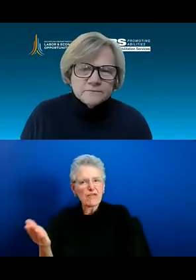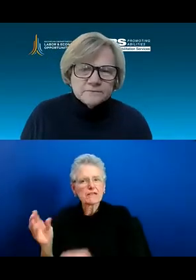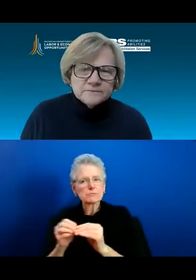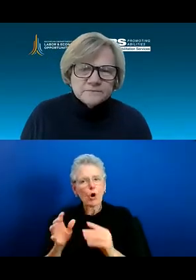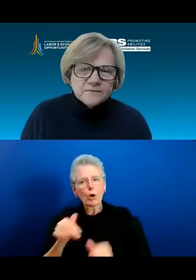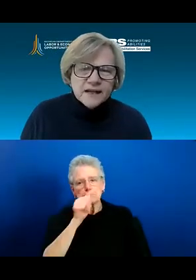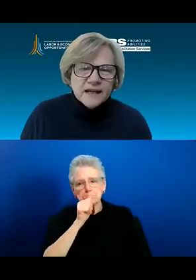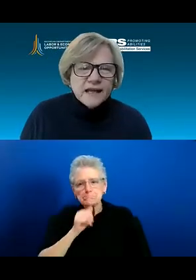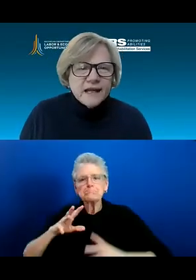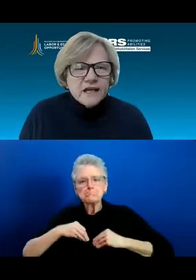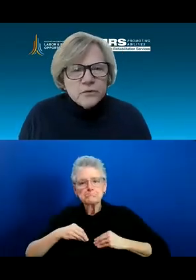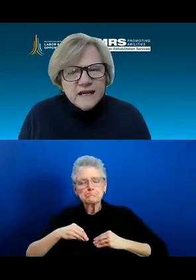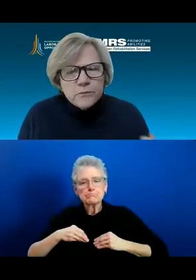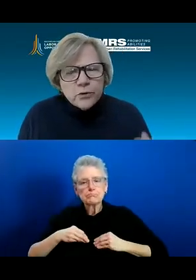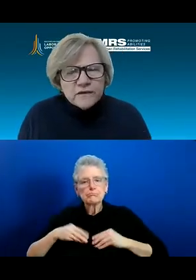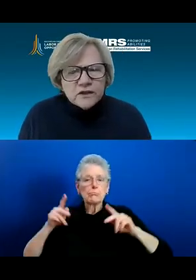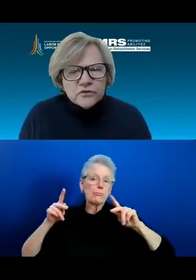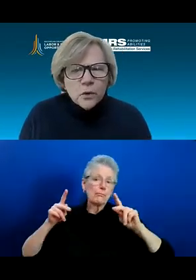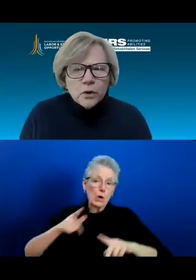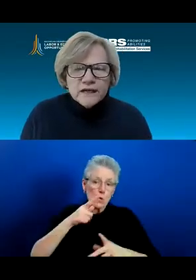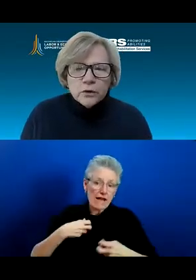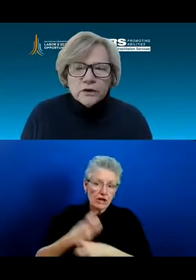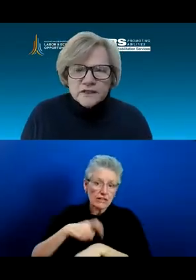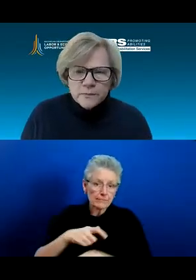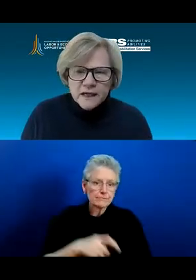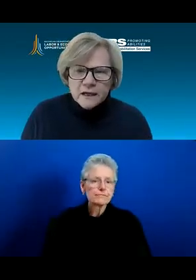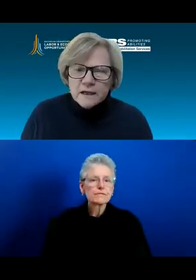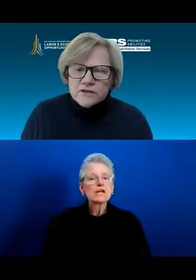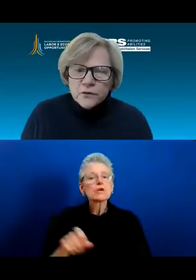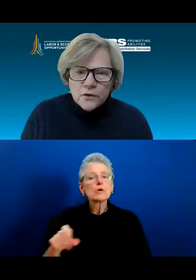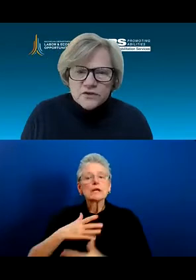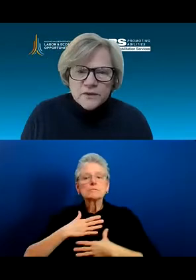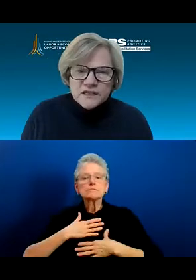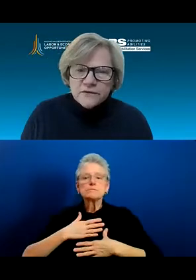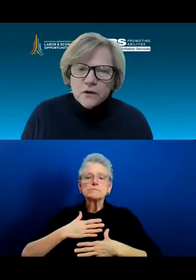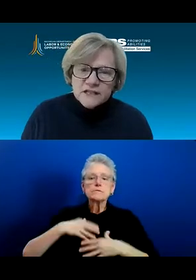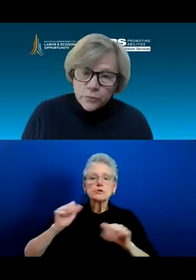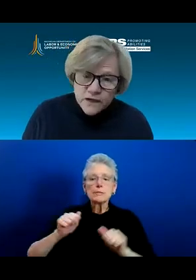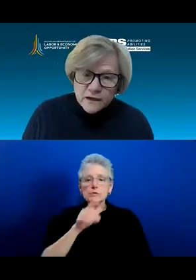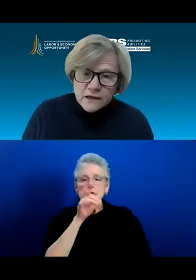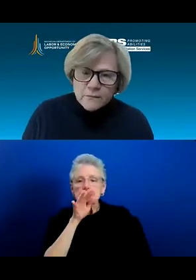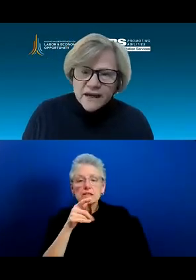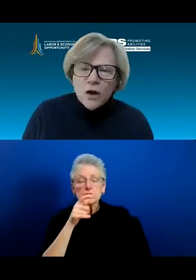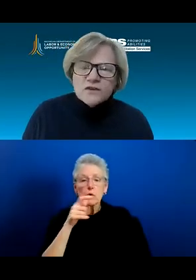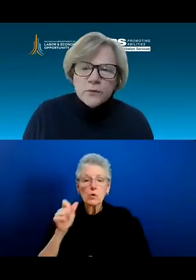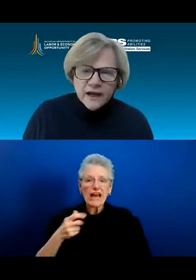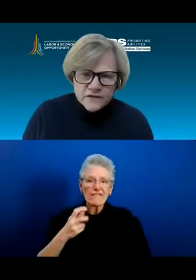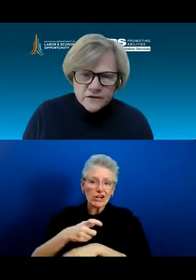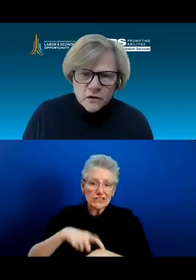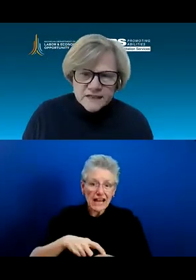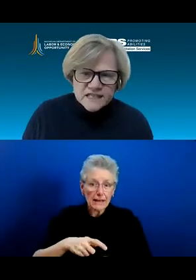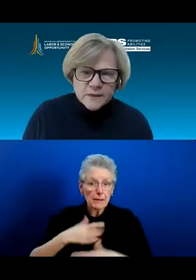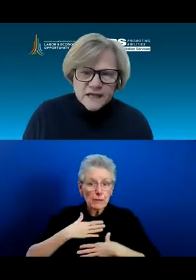level. You need breath control in order to speak, so those with difficulty breathing may also